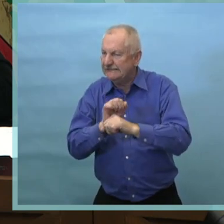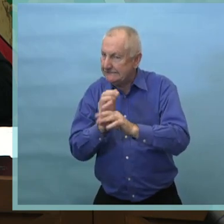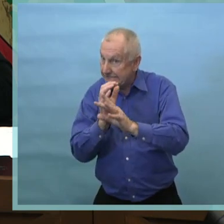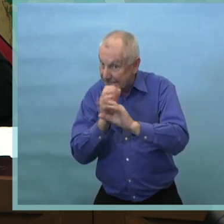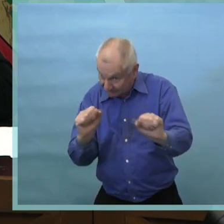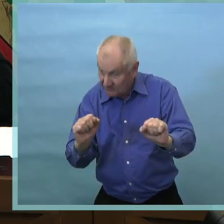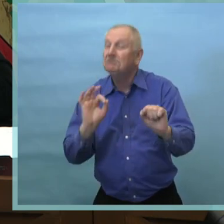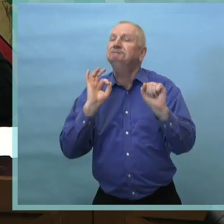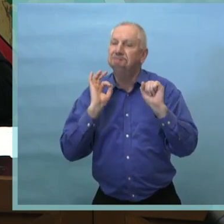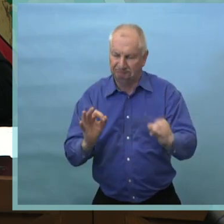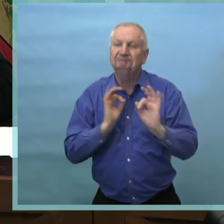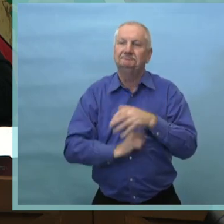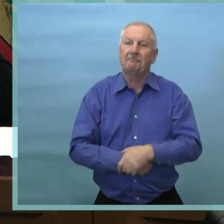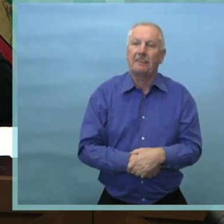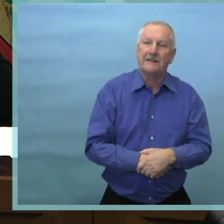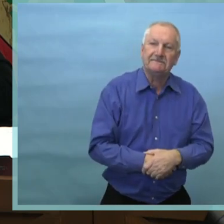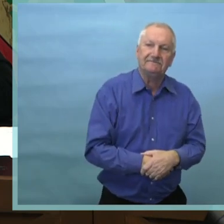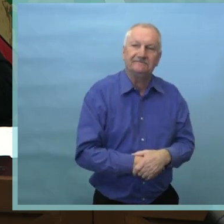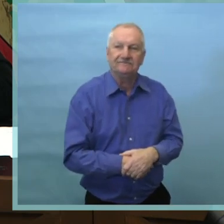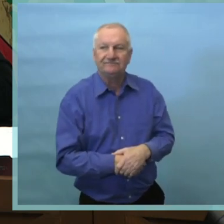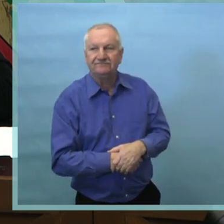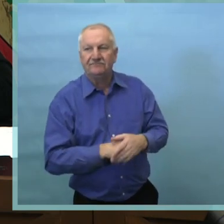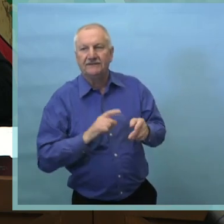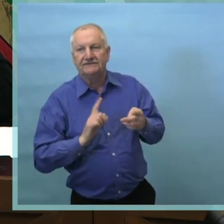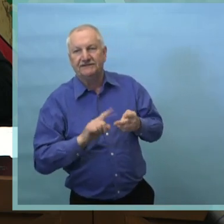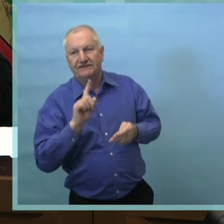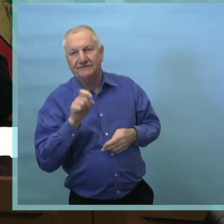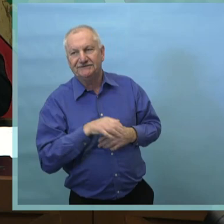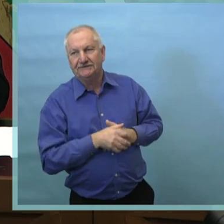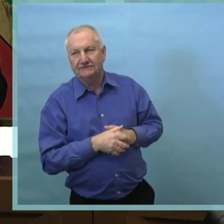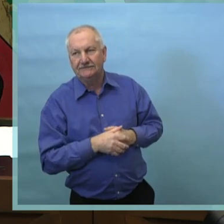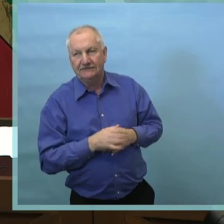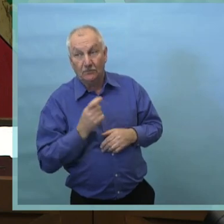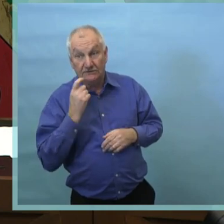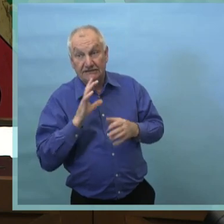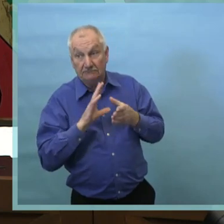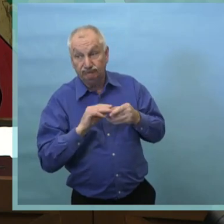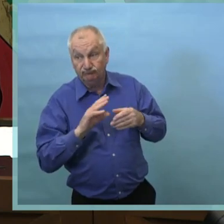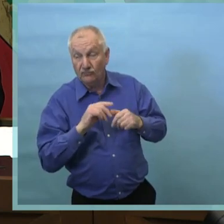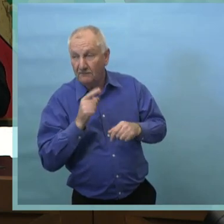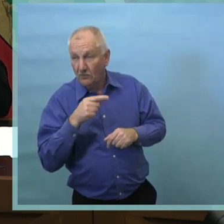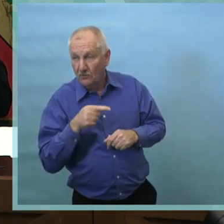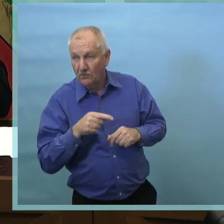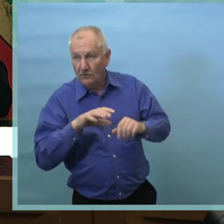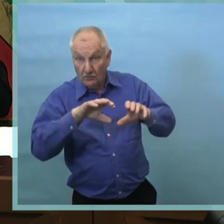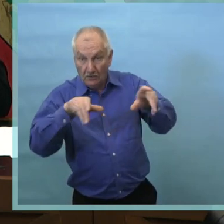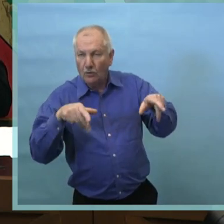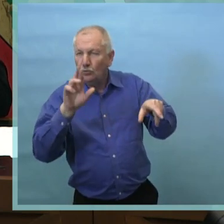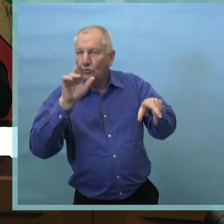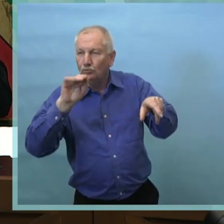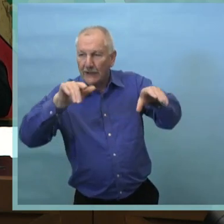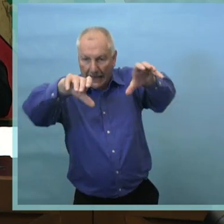up, you referenced the number of communities that had ring dikes closed. Do you know what